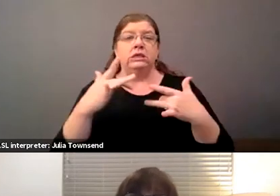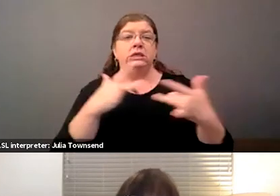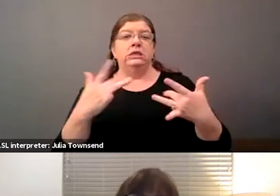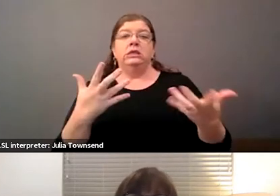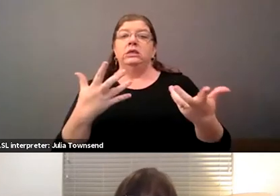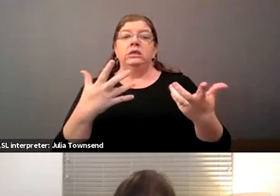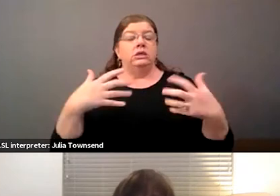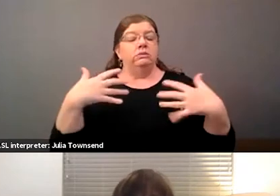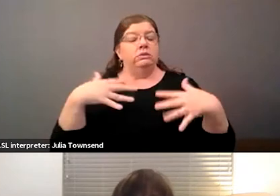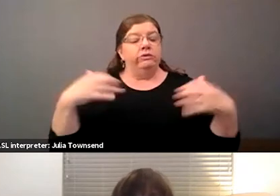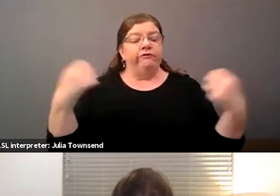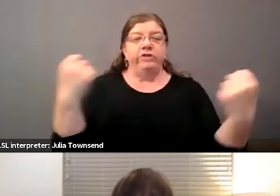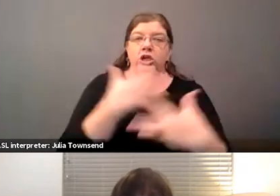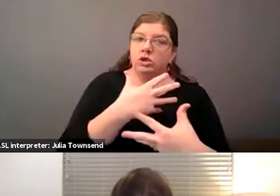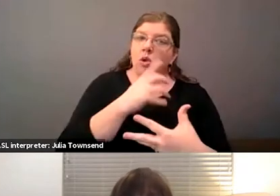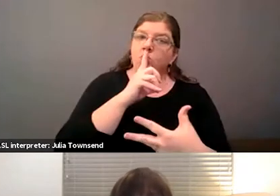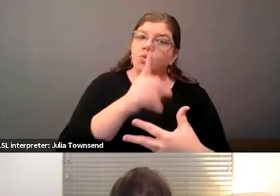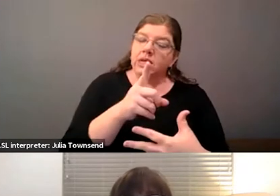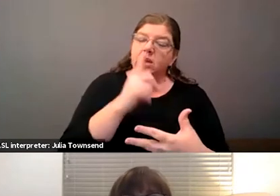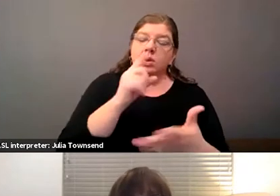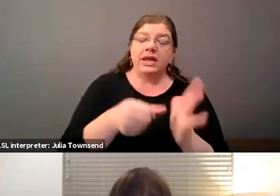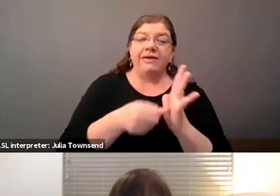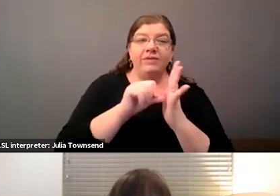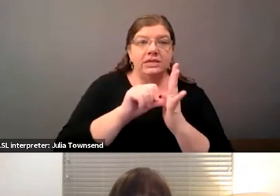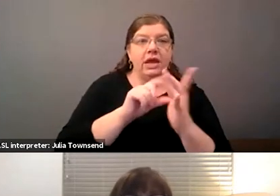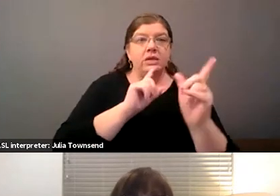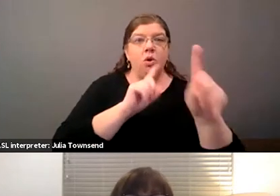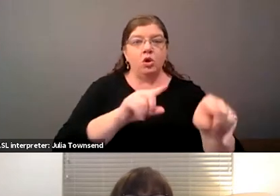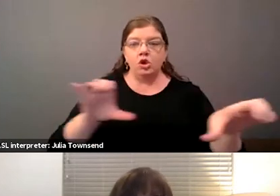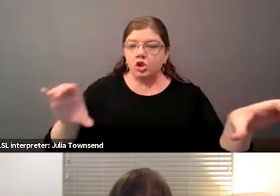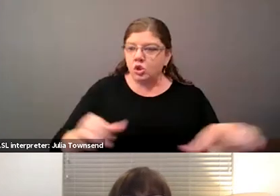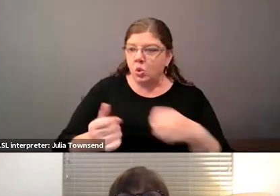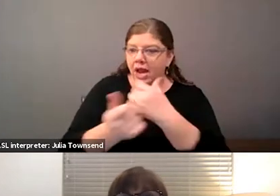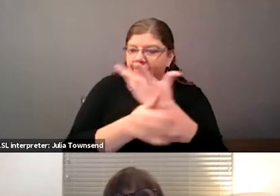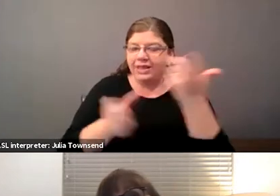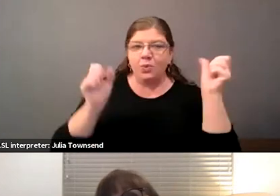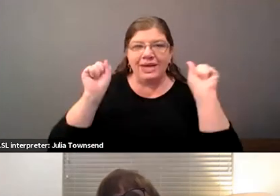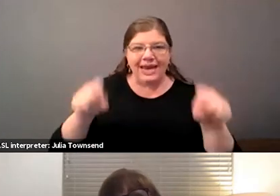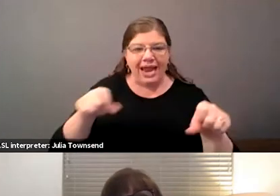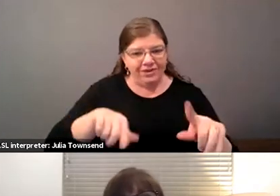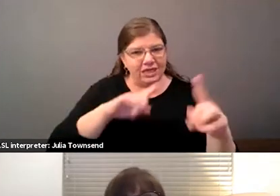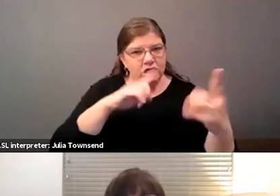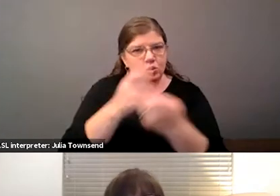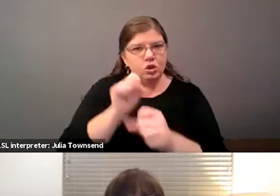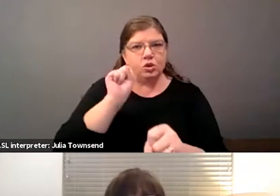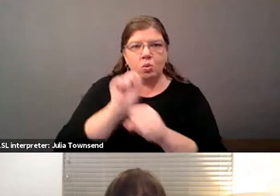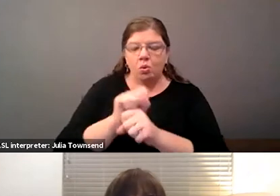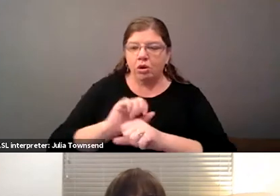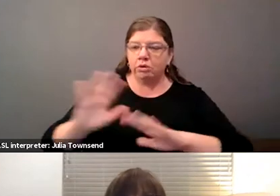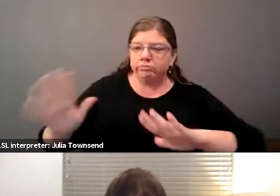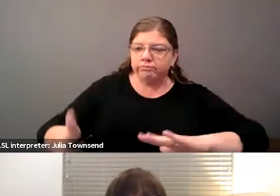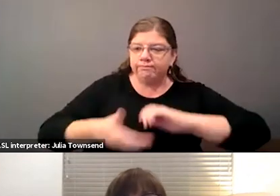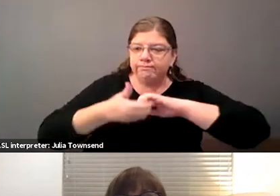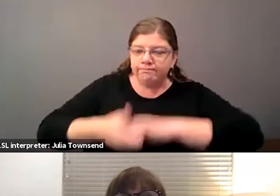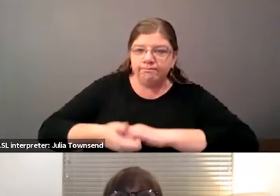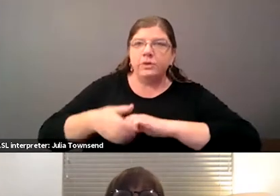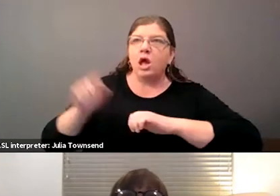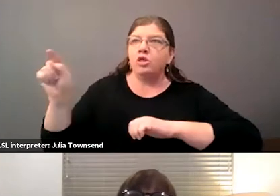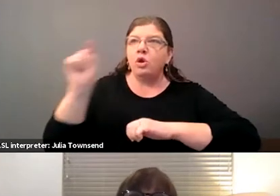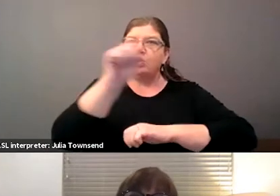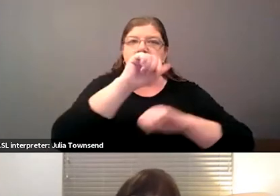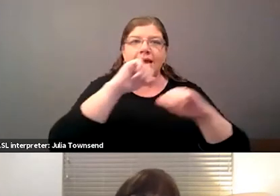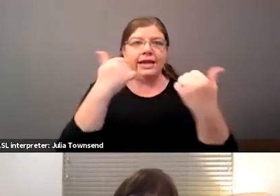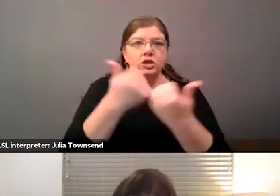re-emphasize the mandate to do whatever we can as a district to work alongside these agencies and i